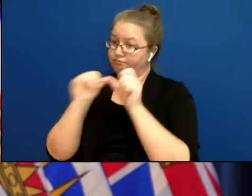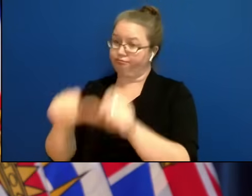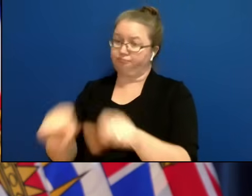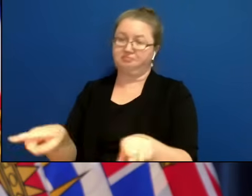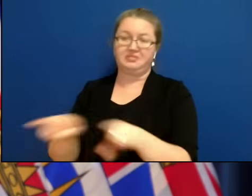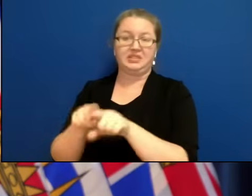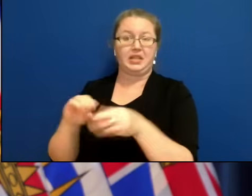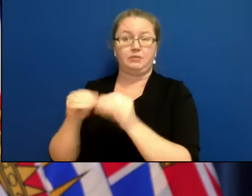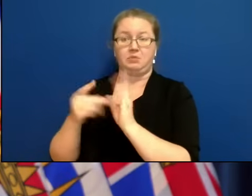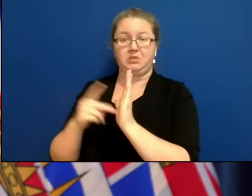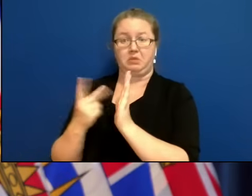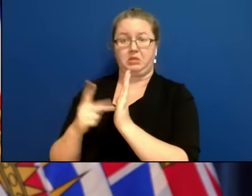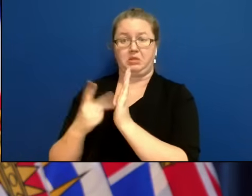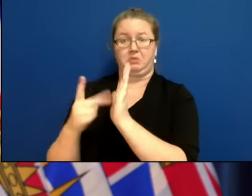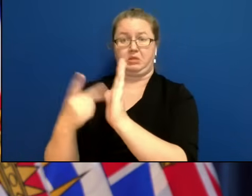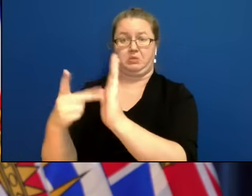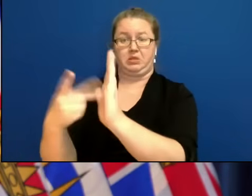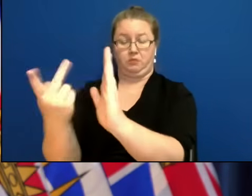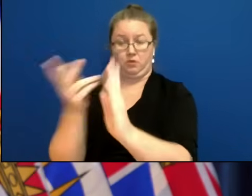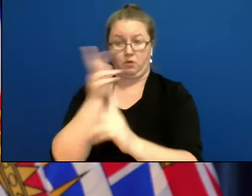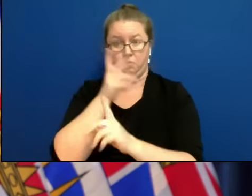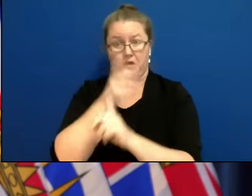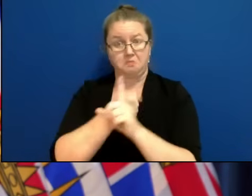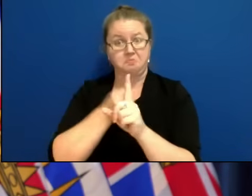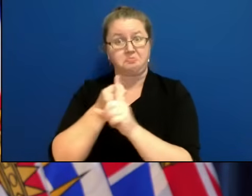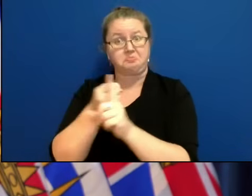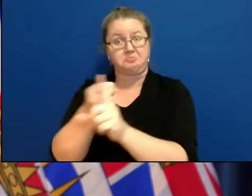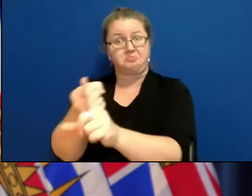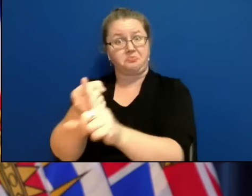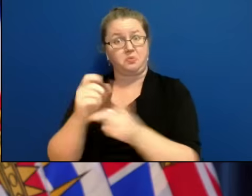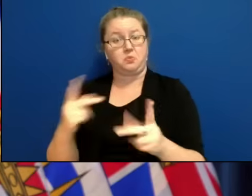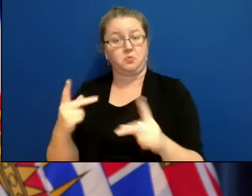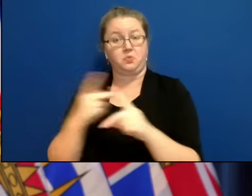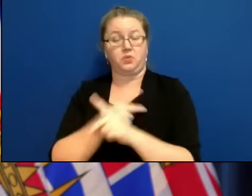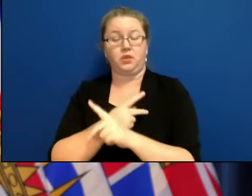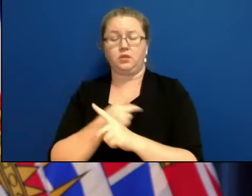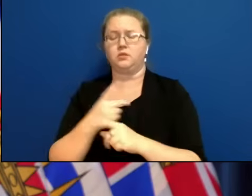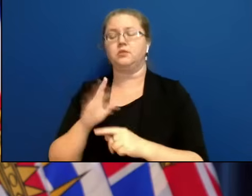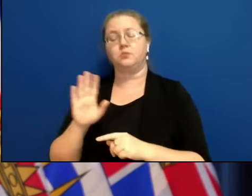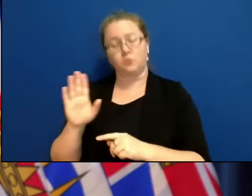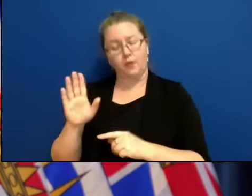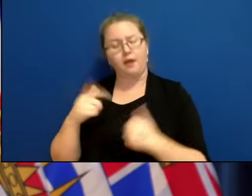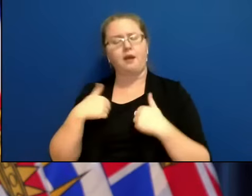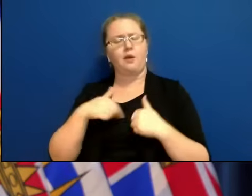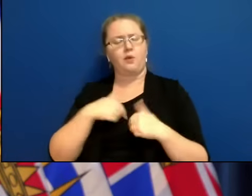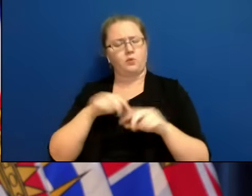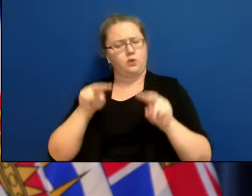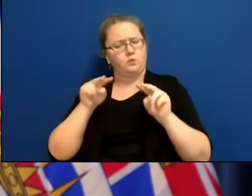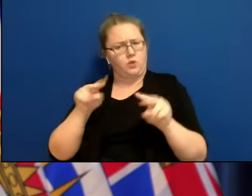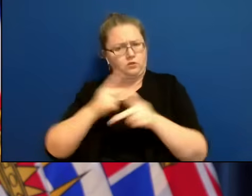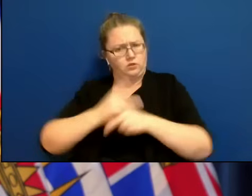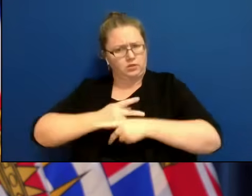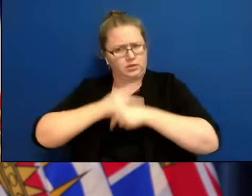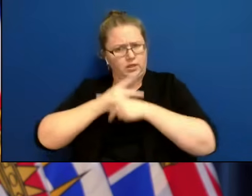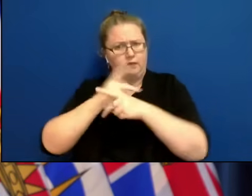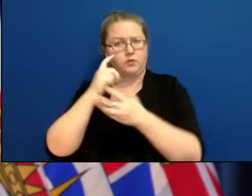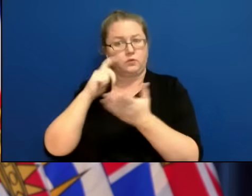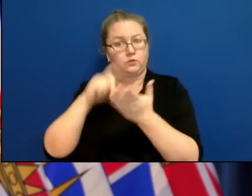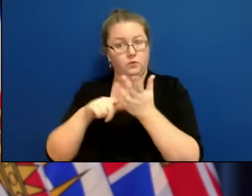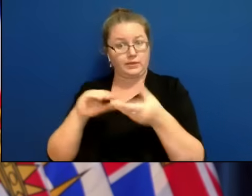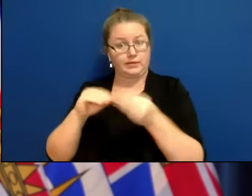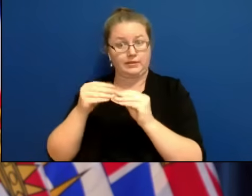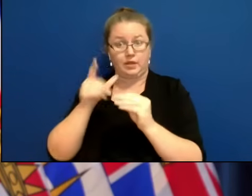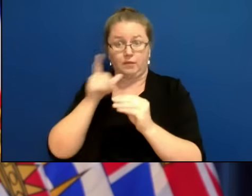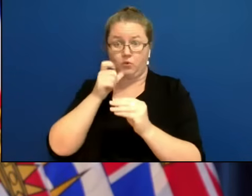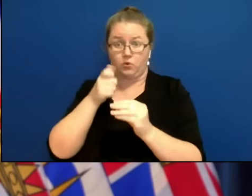so I don't see that happening. We've been watching that very carefully. As you know, we've seen an increase in